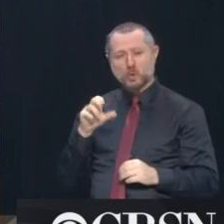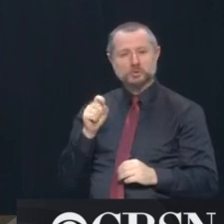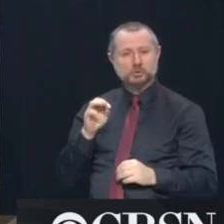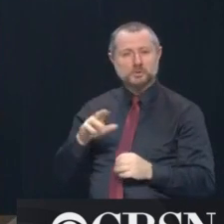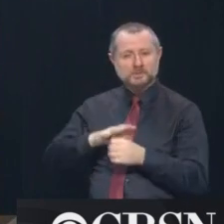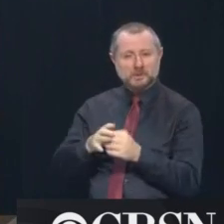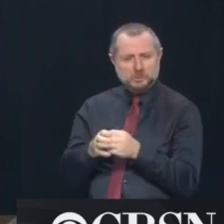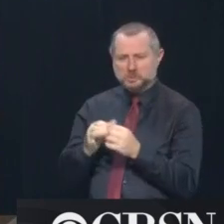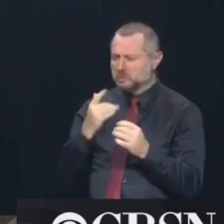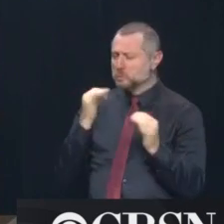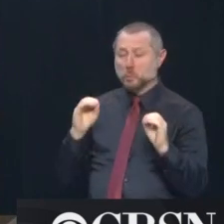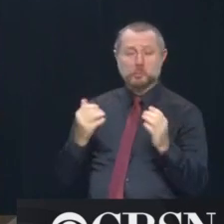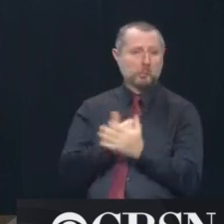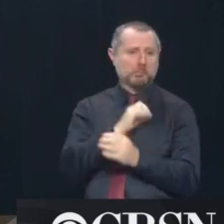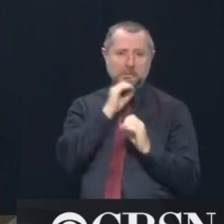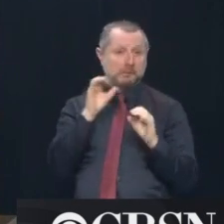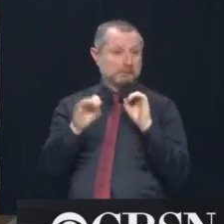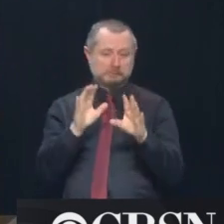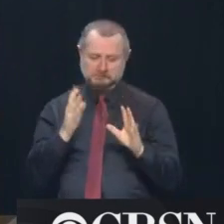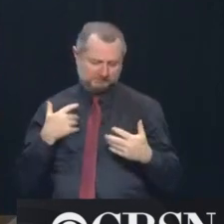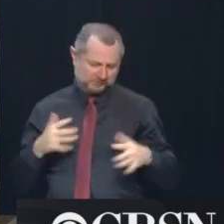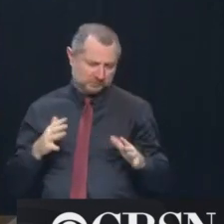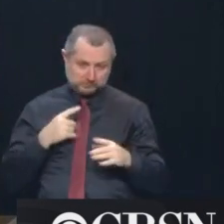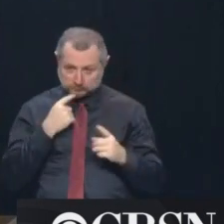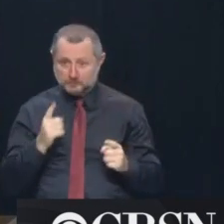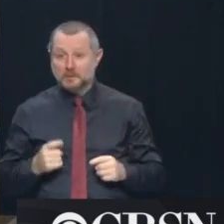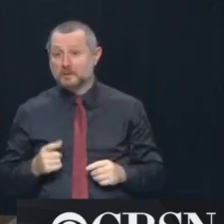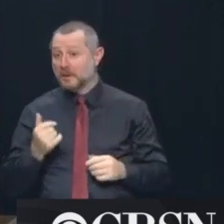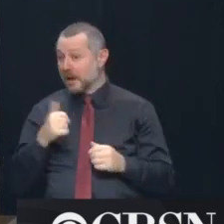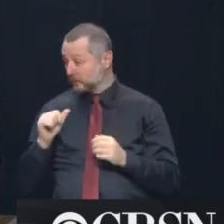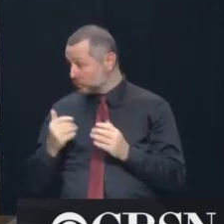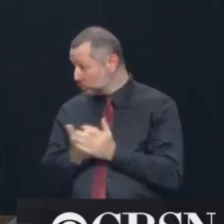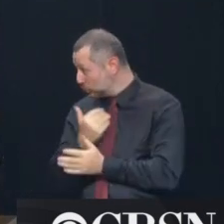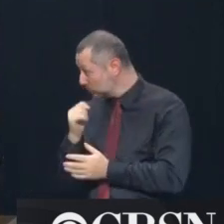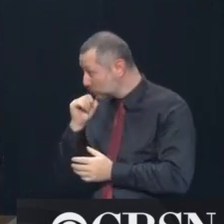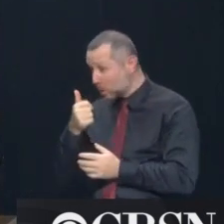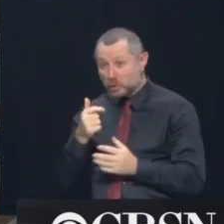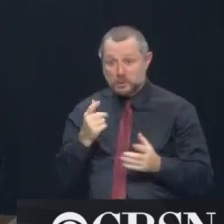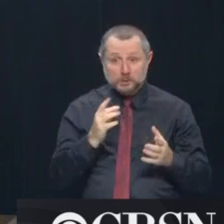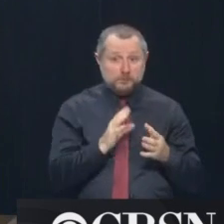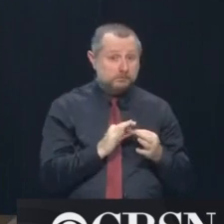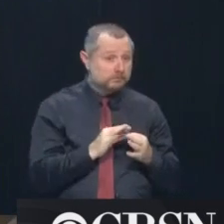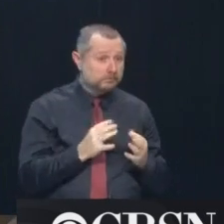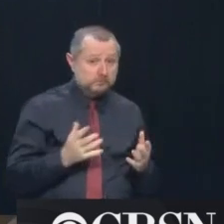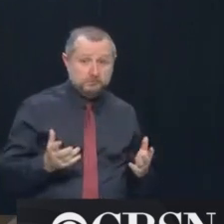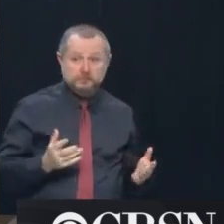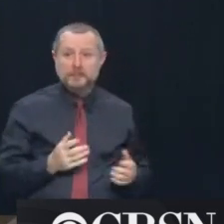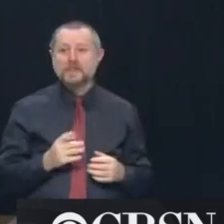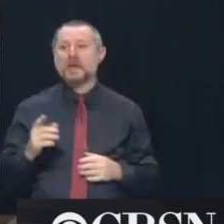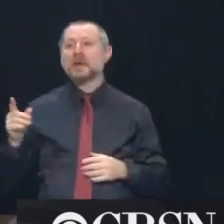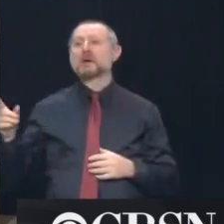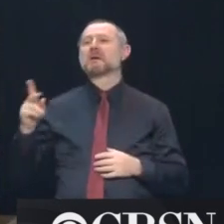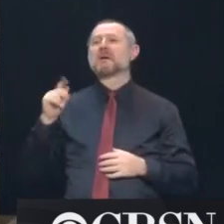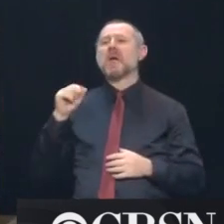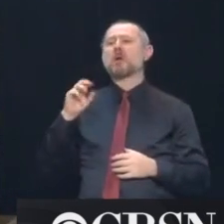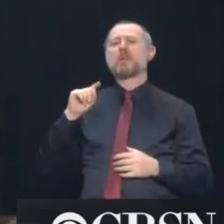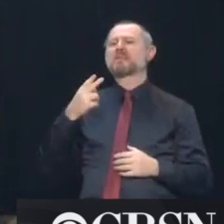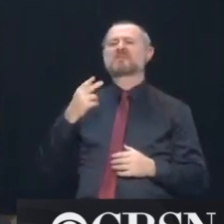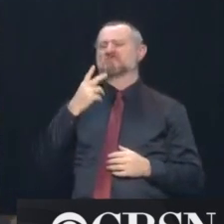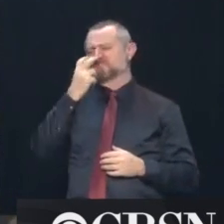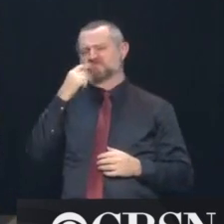today. I don't anticipate. Do we have anything new tomorrow in New York City? Not unlikely in New York City.